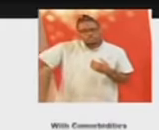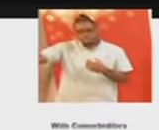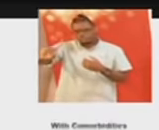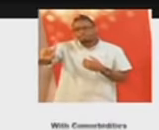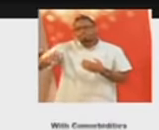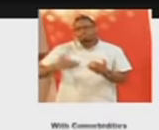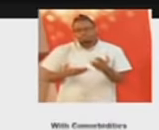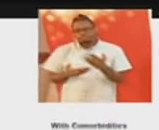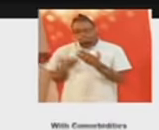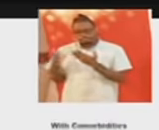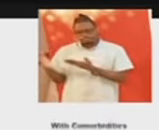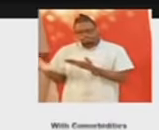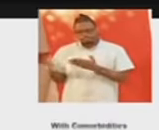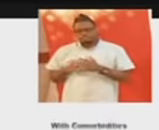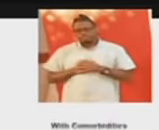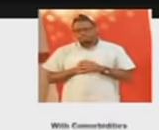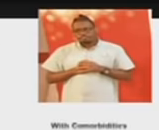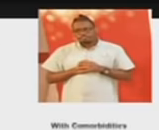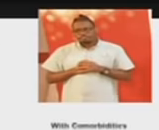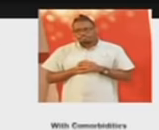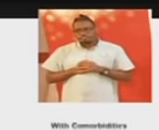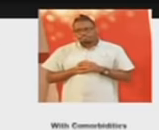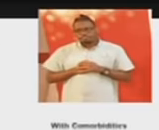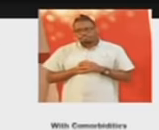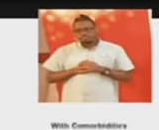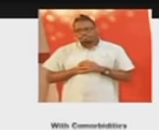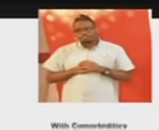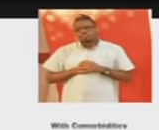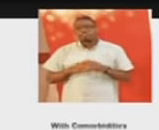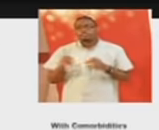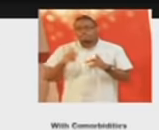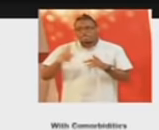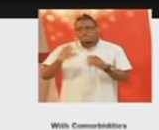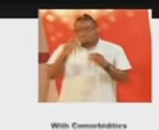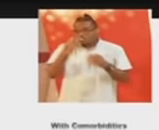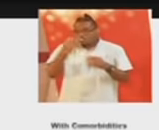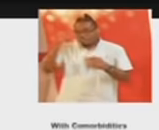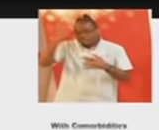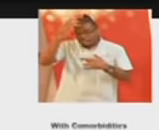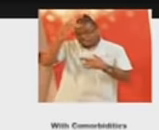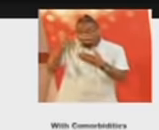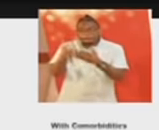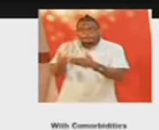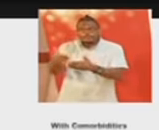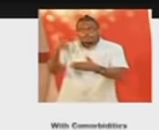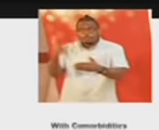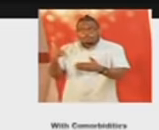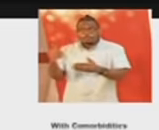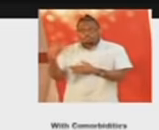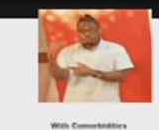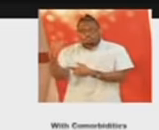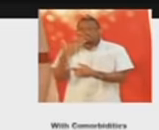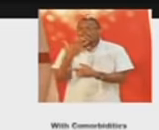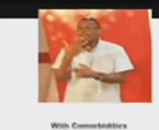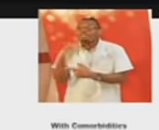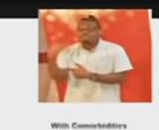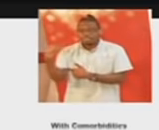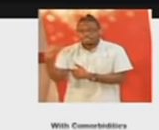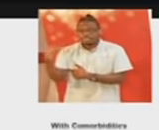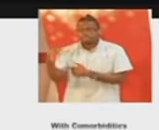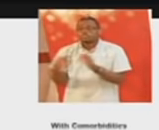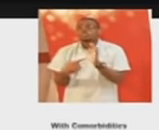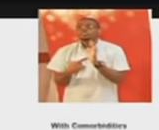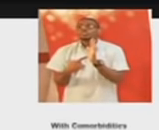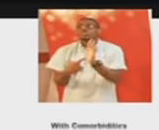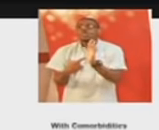break down in this slide the comorbidities, those with and those without. So the green part of the pie chart shows those